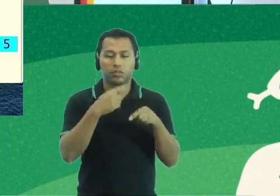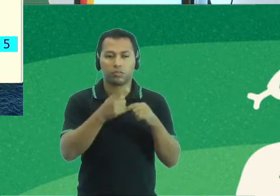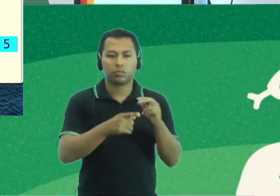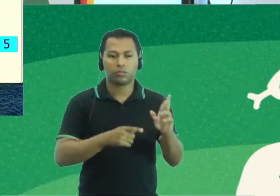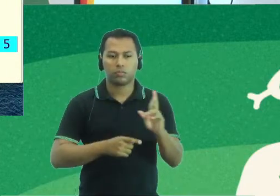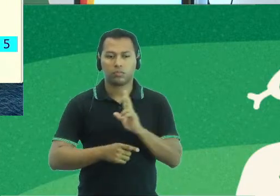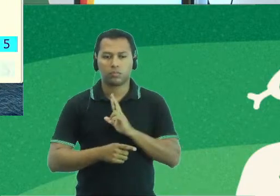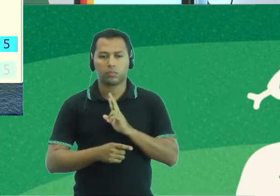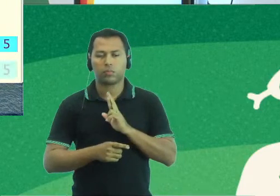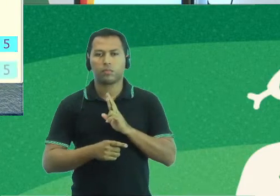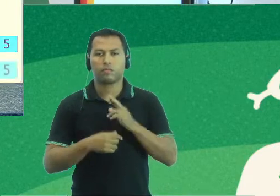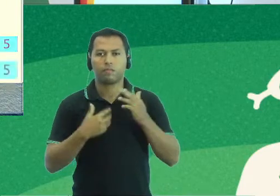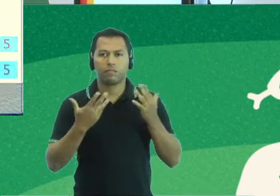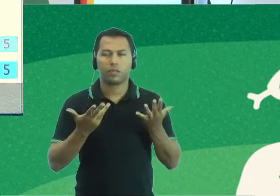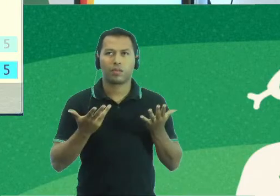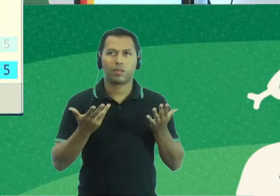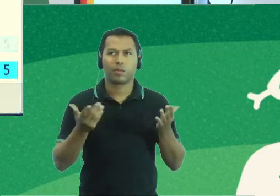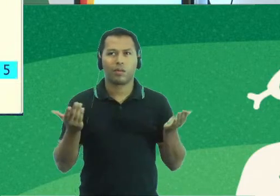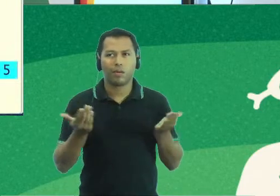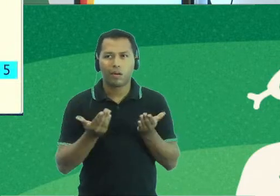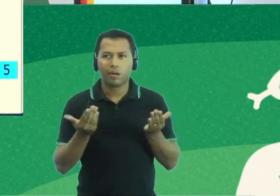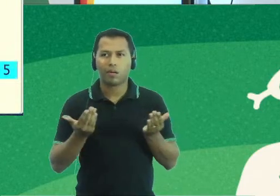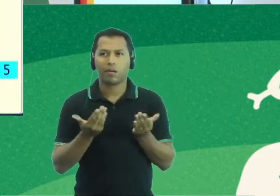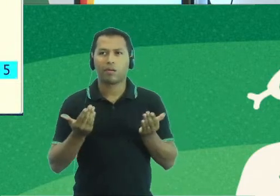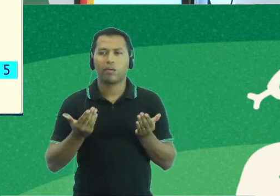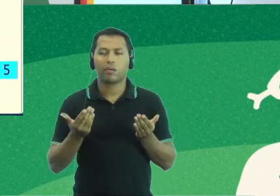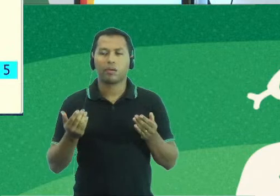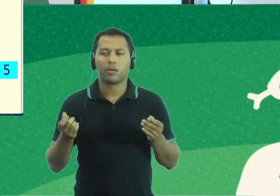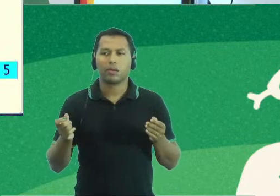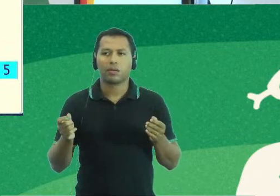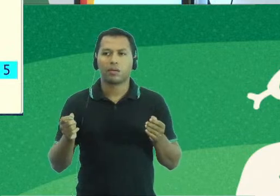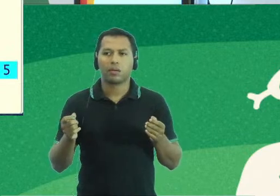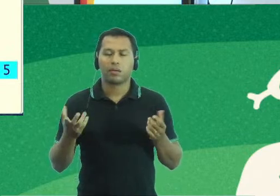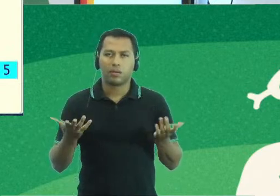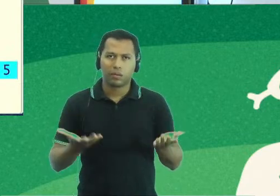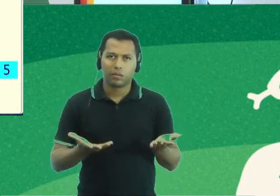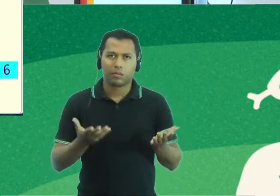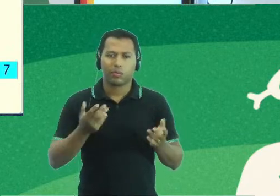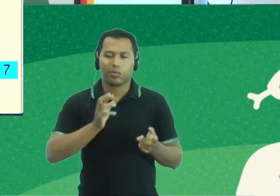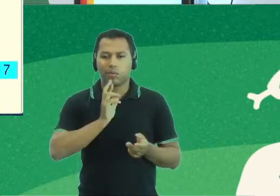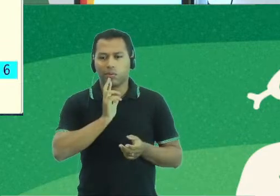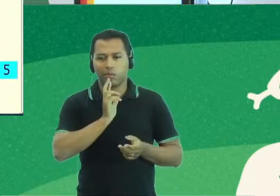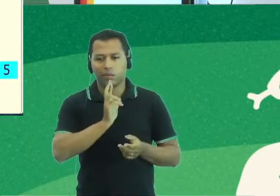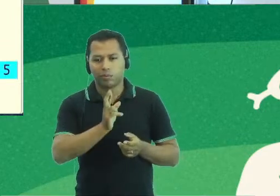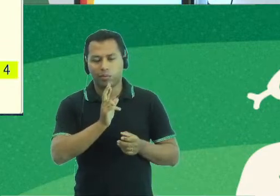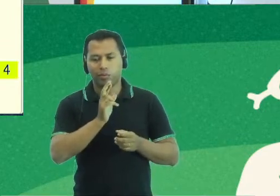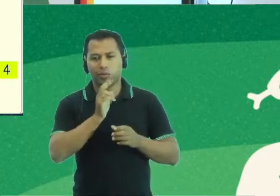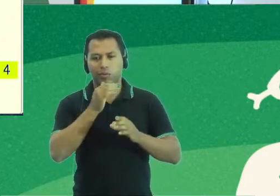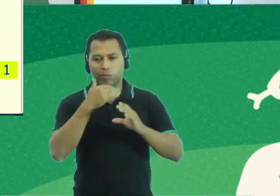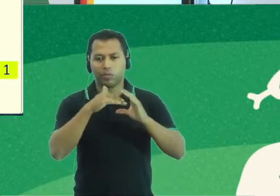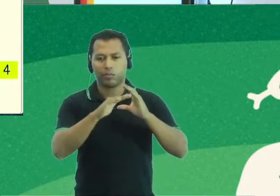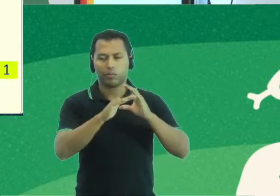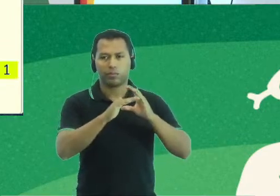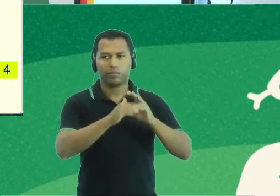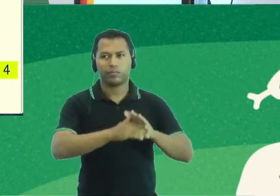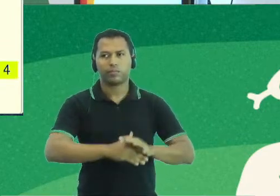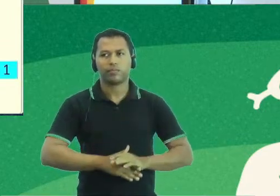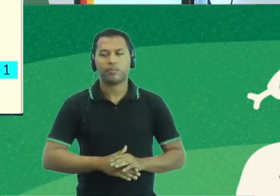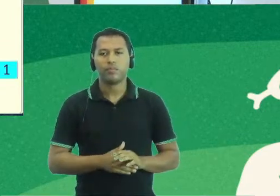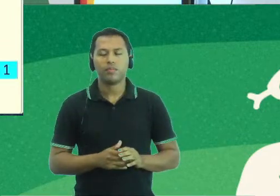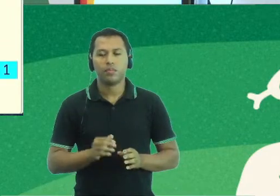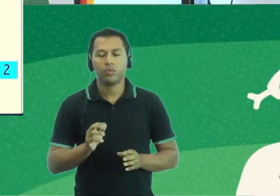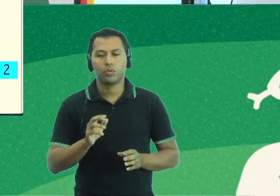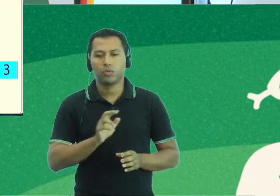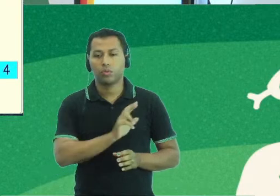here for now I'm just going to like respond to an email. So I'll just call the function that I wrote in that other